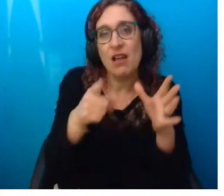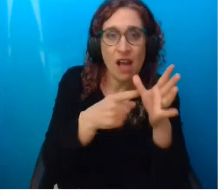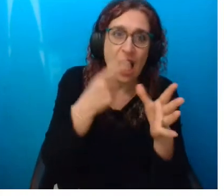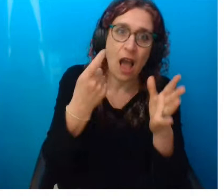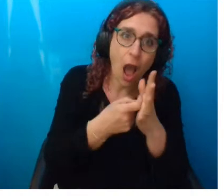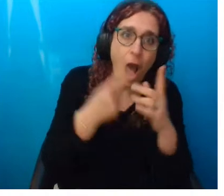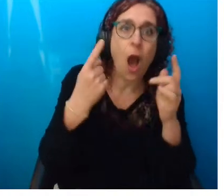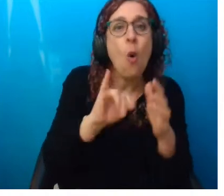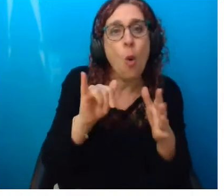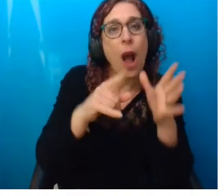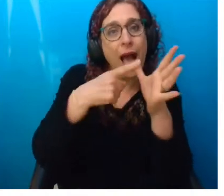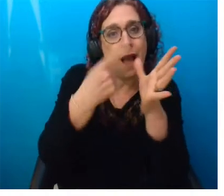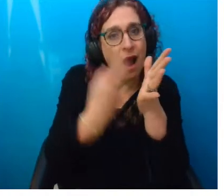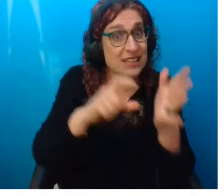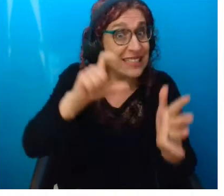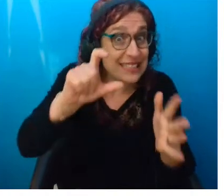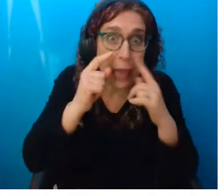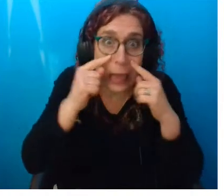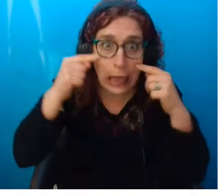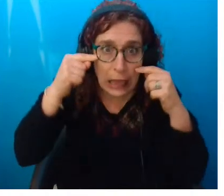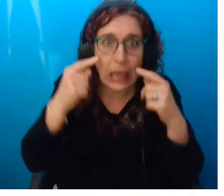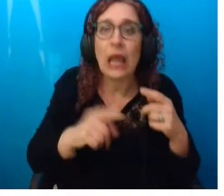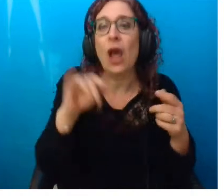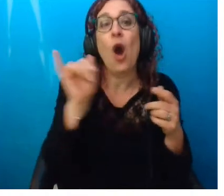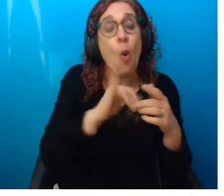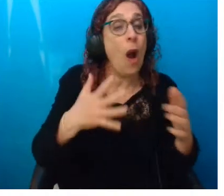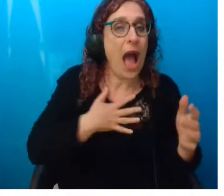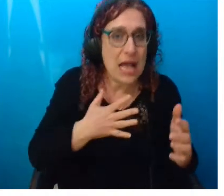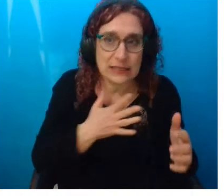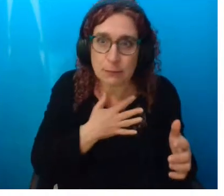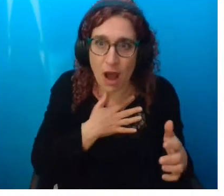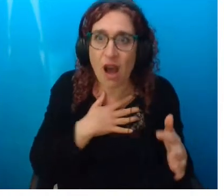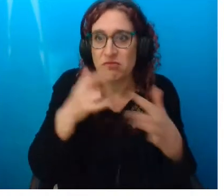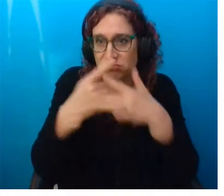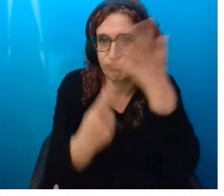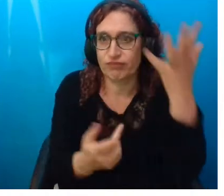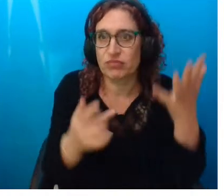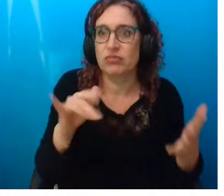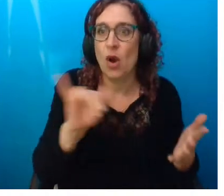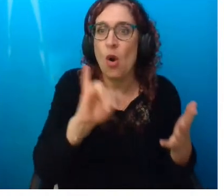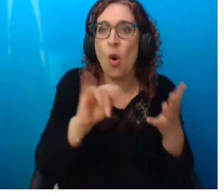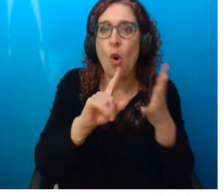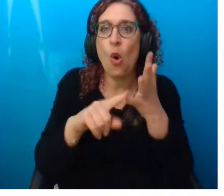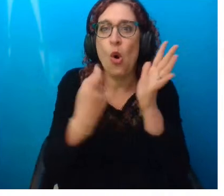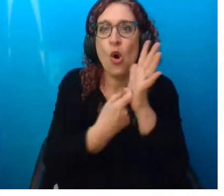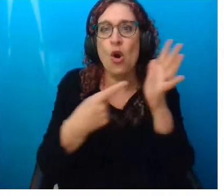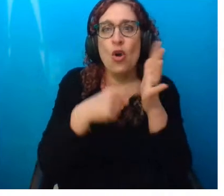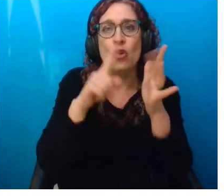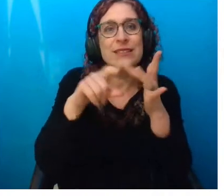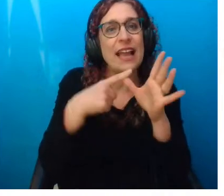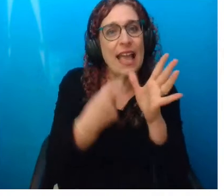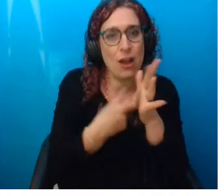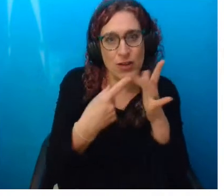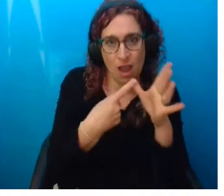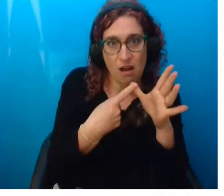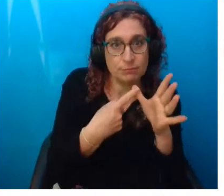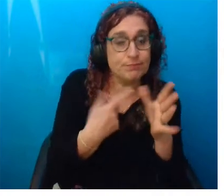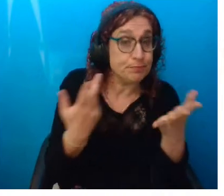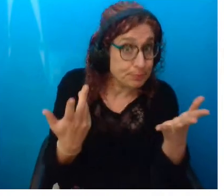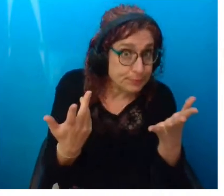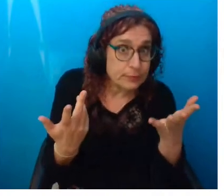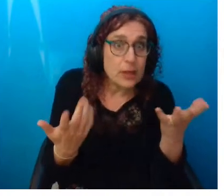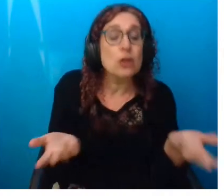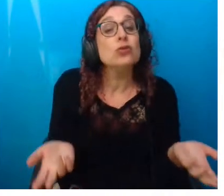urticaria. But actually, the triggering of these, of eczema, although eczema is associated with these, the triggering of eczema